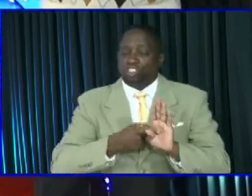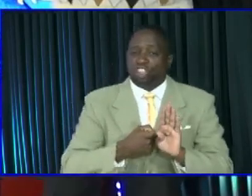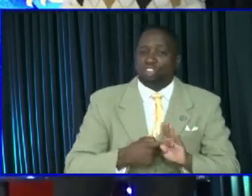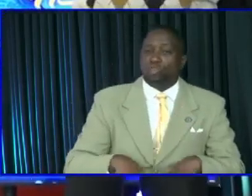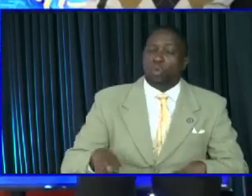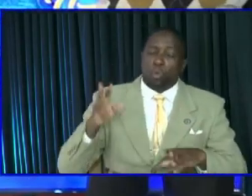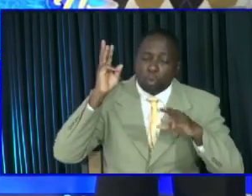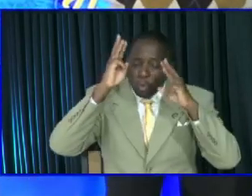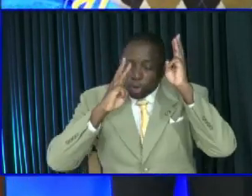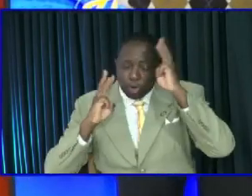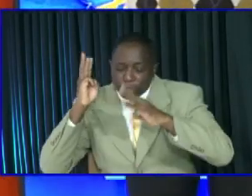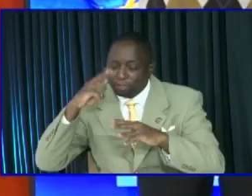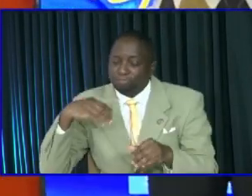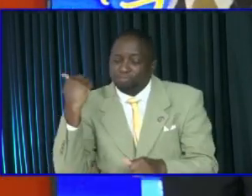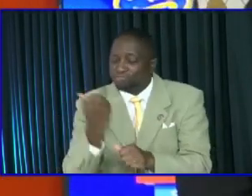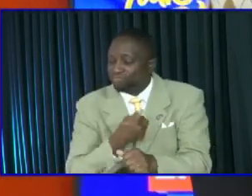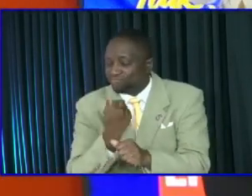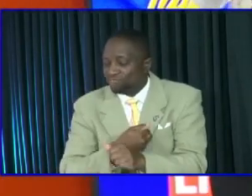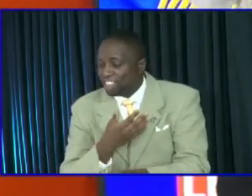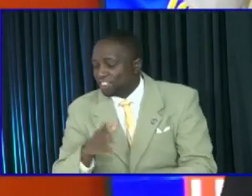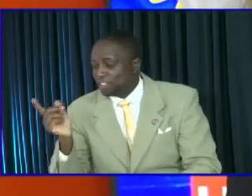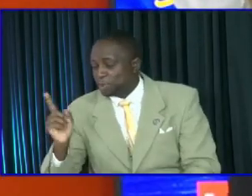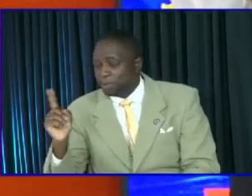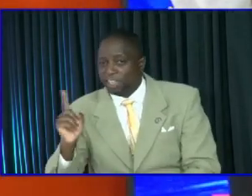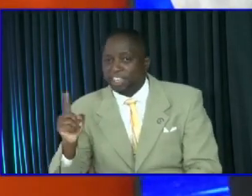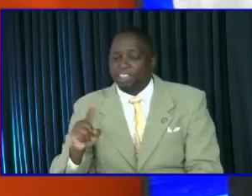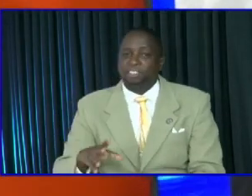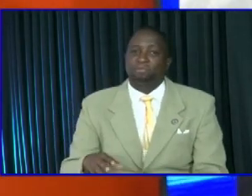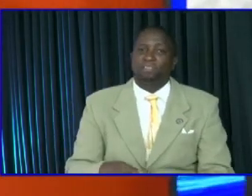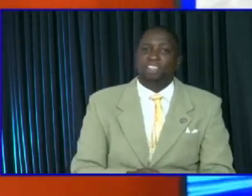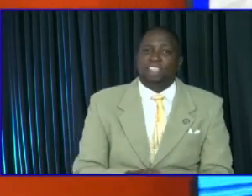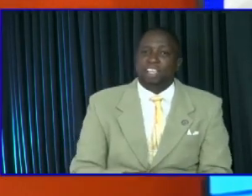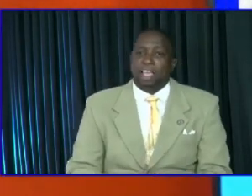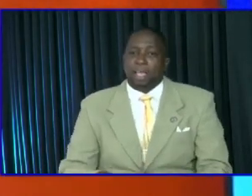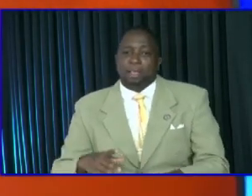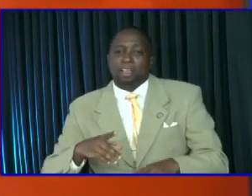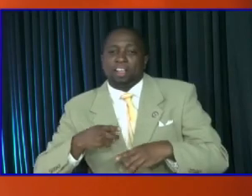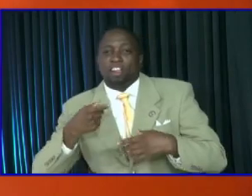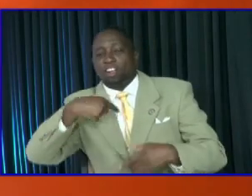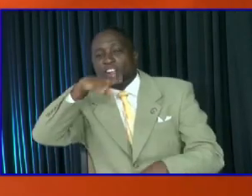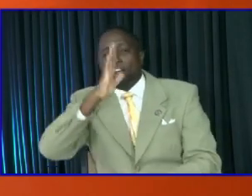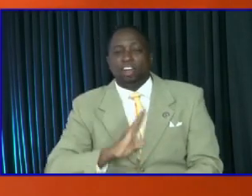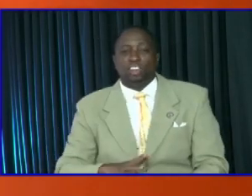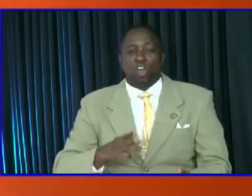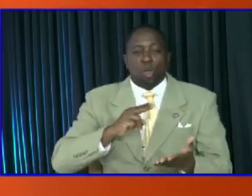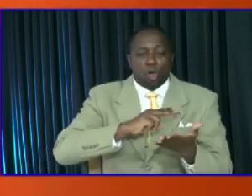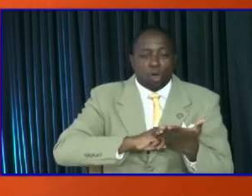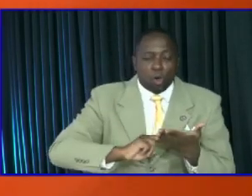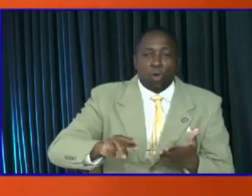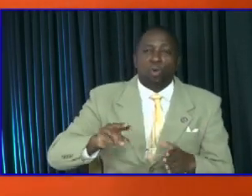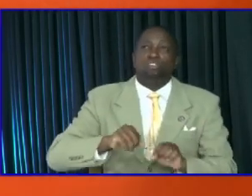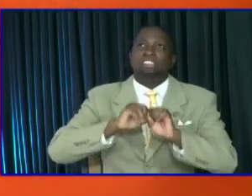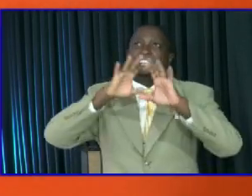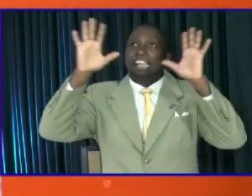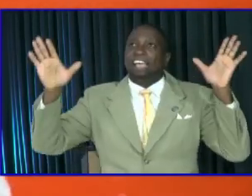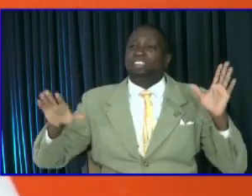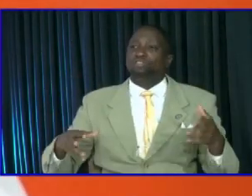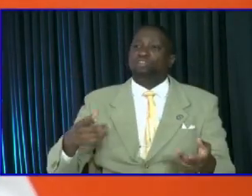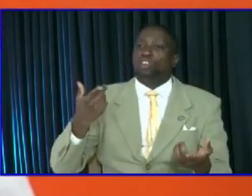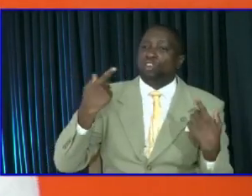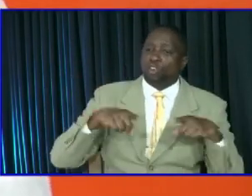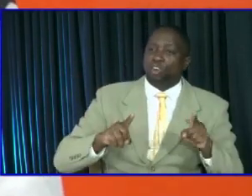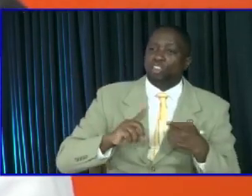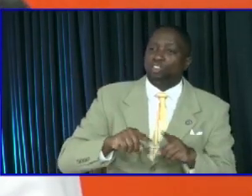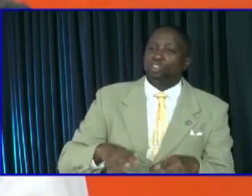the land. Even those people over in Japan, God's holy light has gonna rain down fire. Rain down